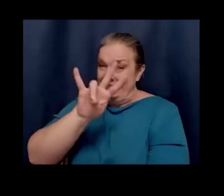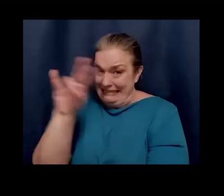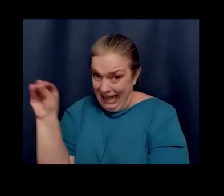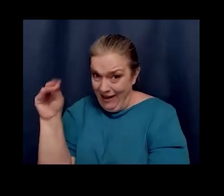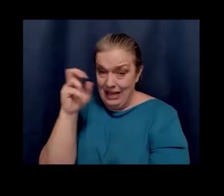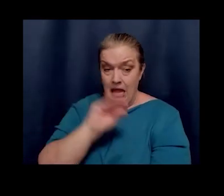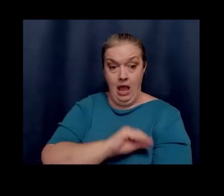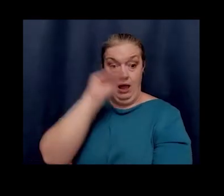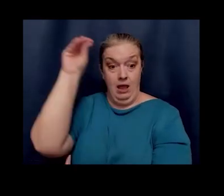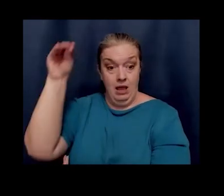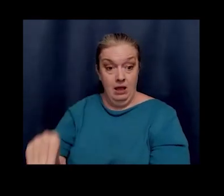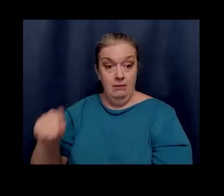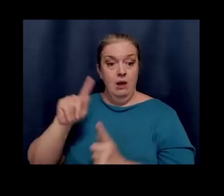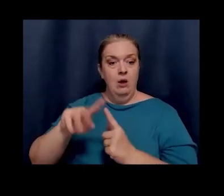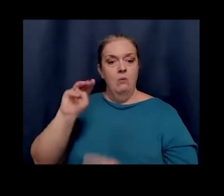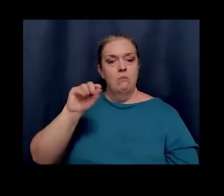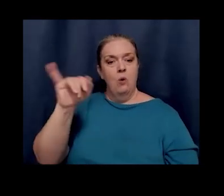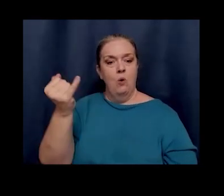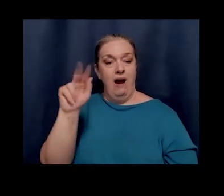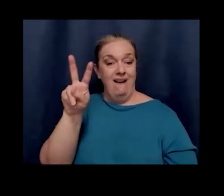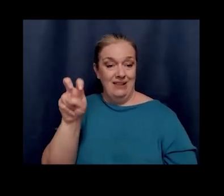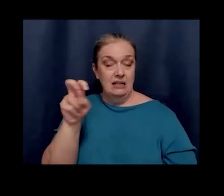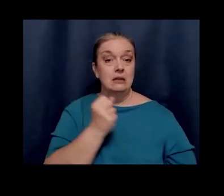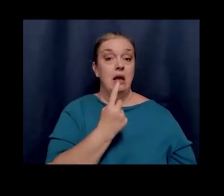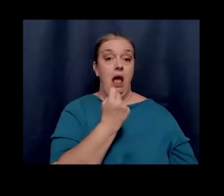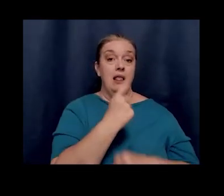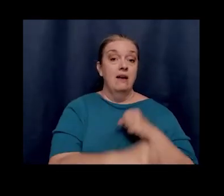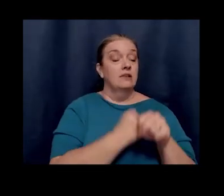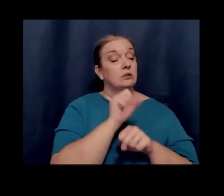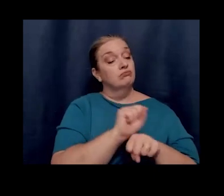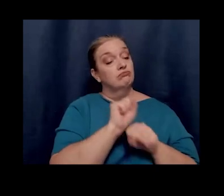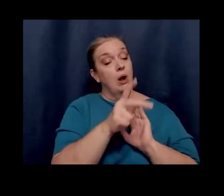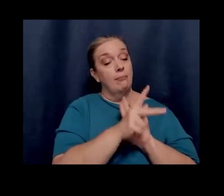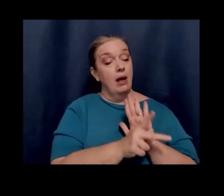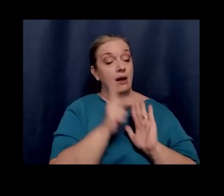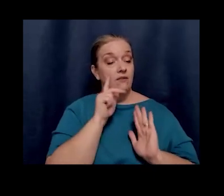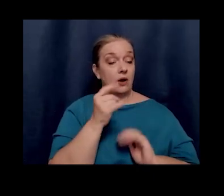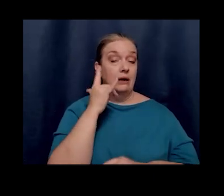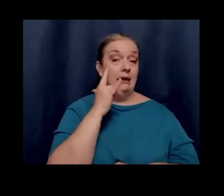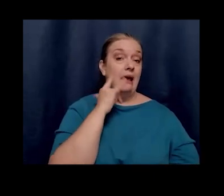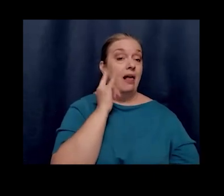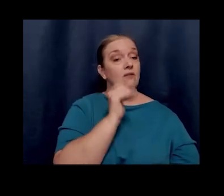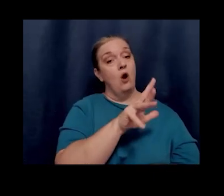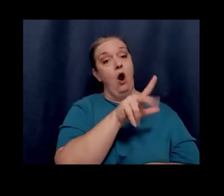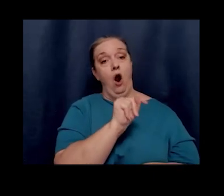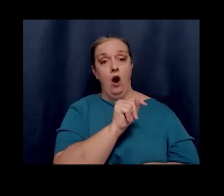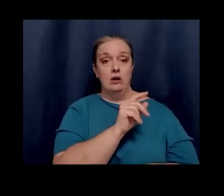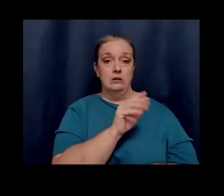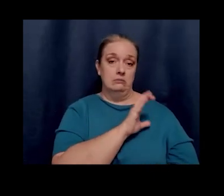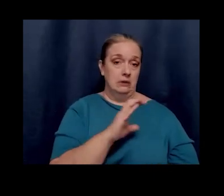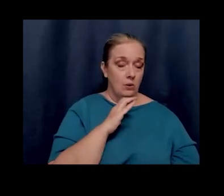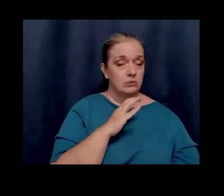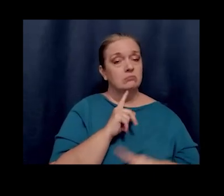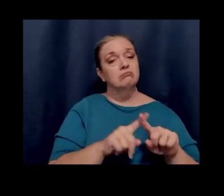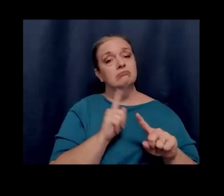to Mojave after 11 years of policy work for the California Arts Council and education initiatives